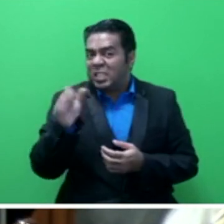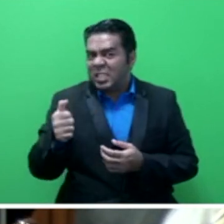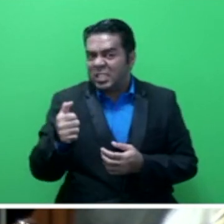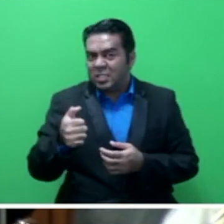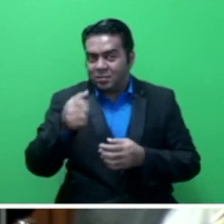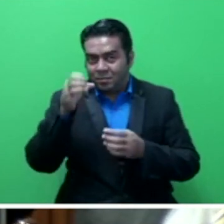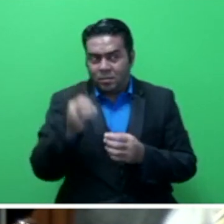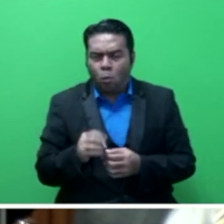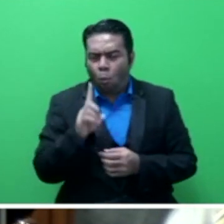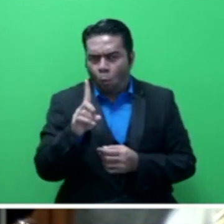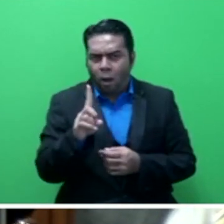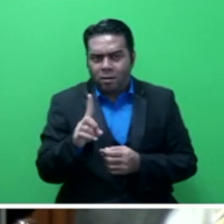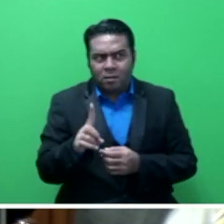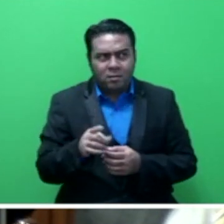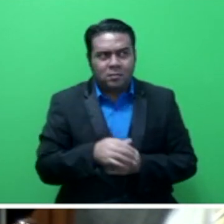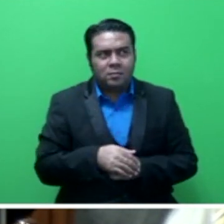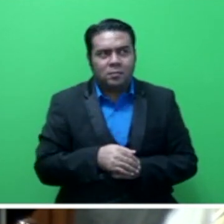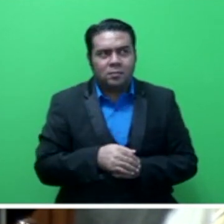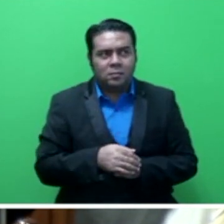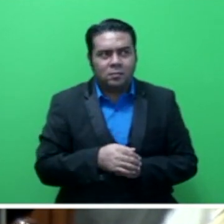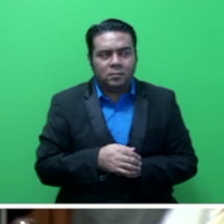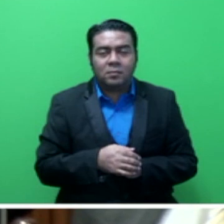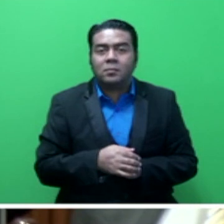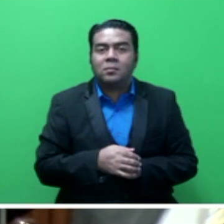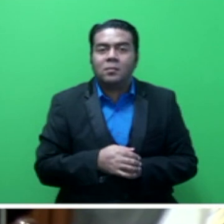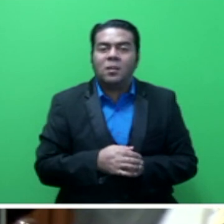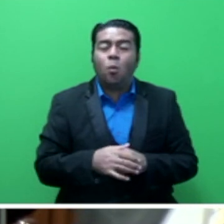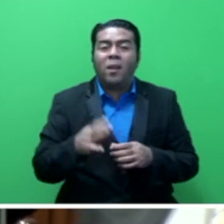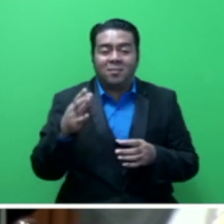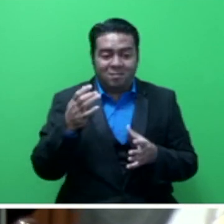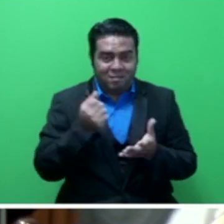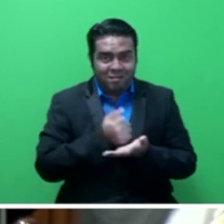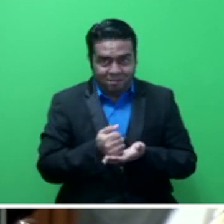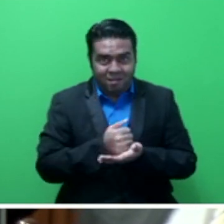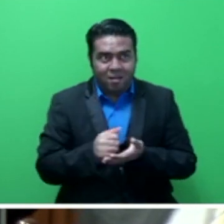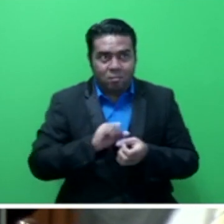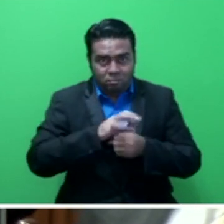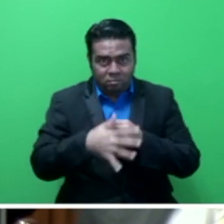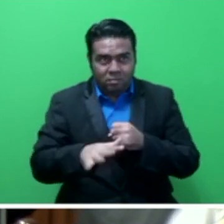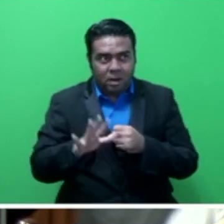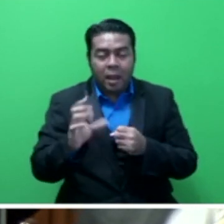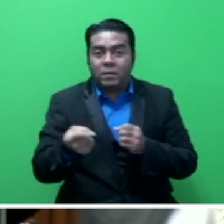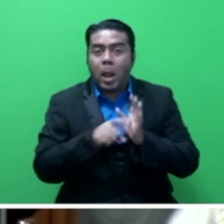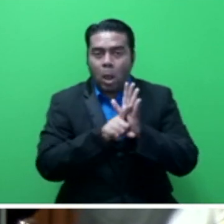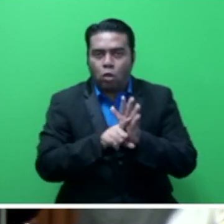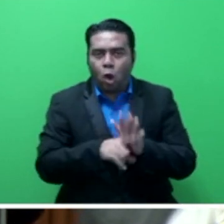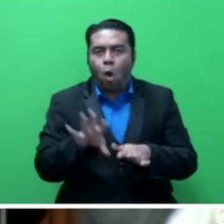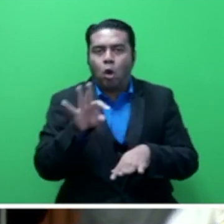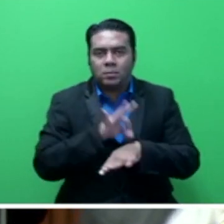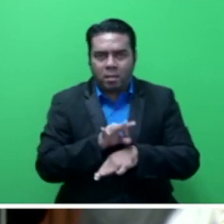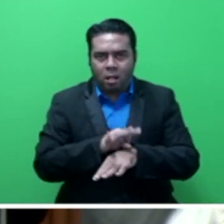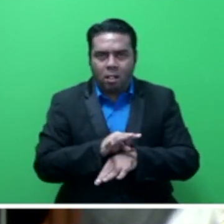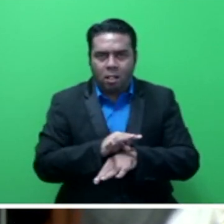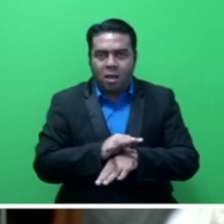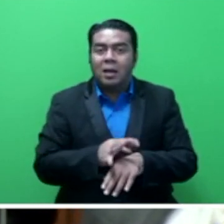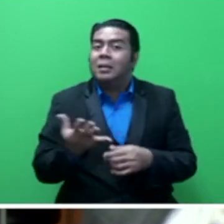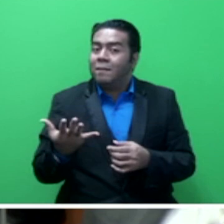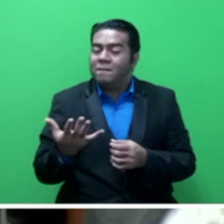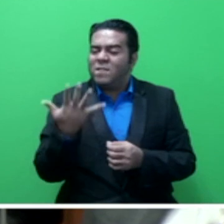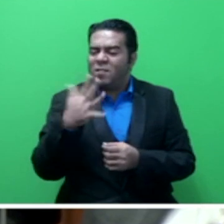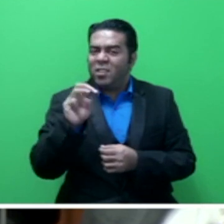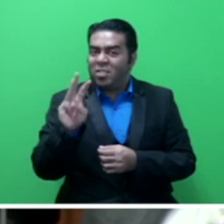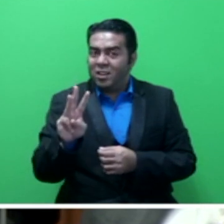We have 1 active case at the moment, and it's a historical case. Currently admitted at Lotok Hospital. 53 recoveries